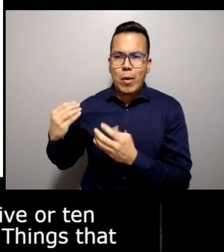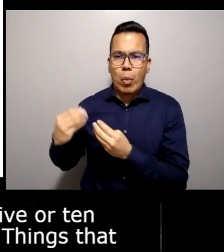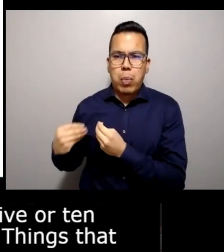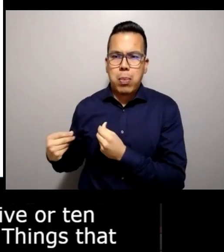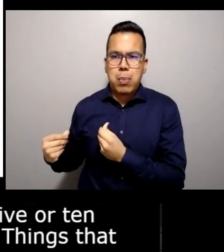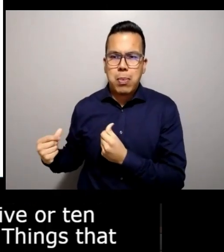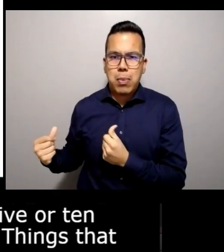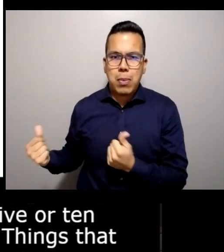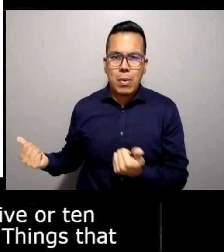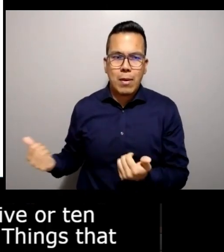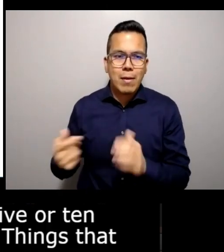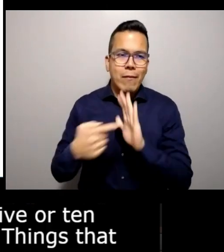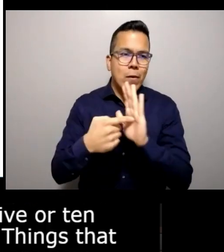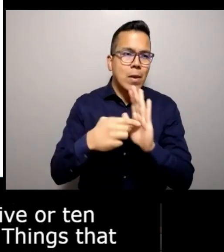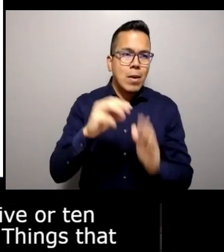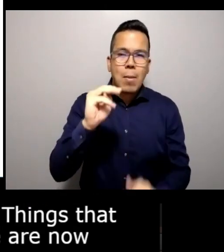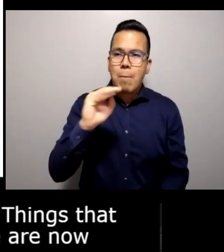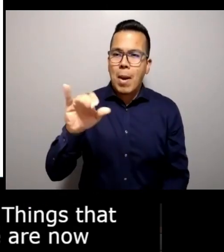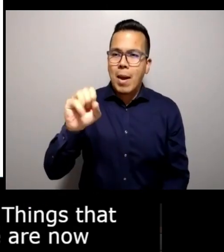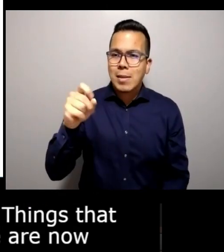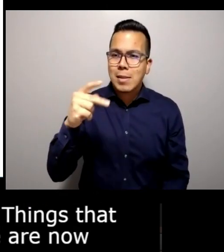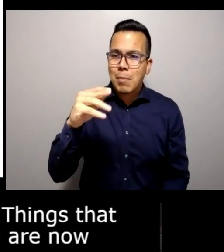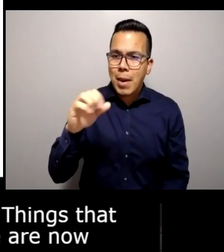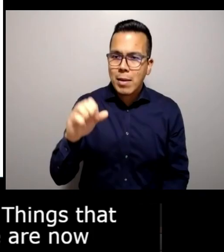barely more than a distant memory.